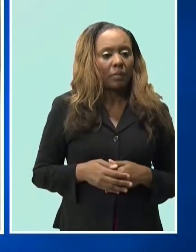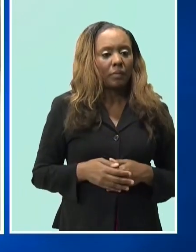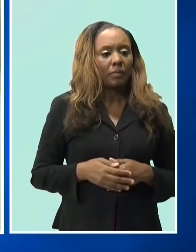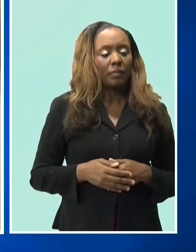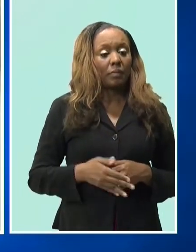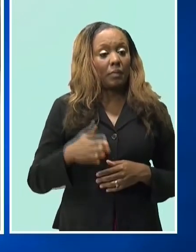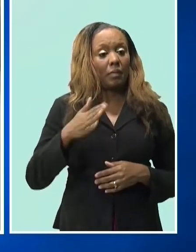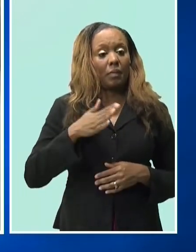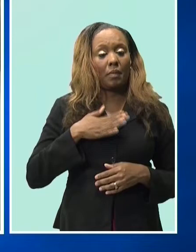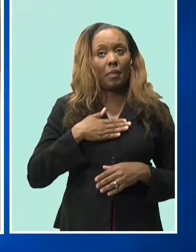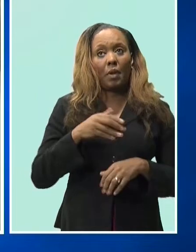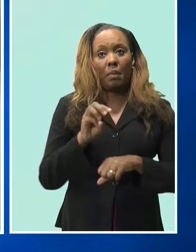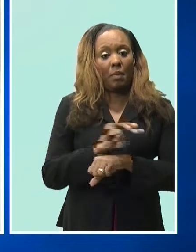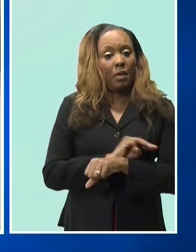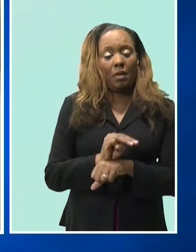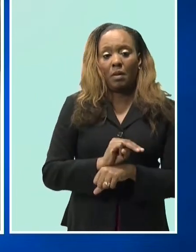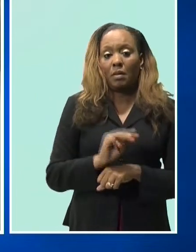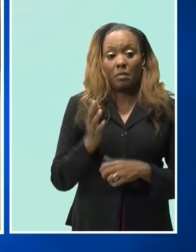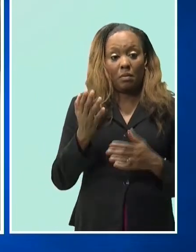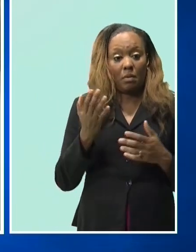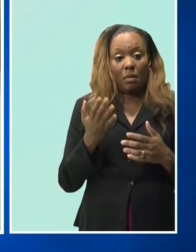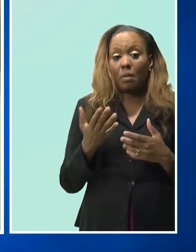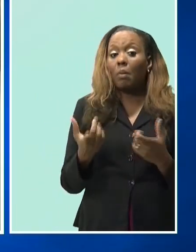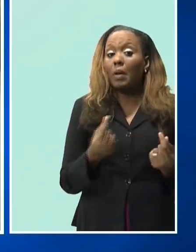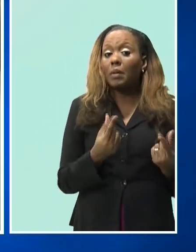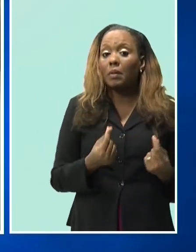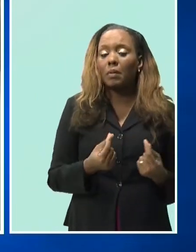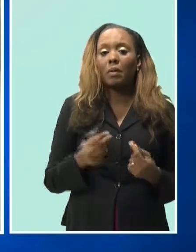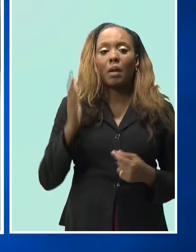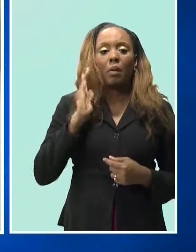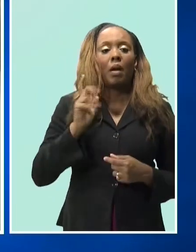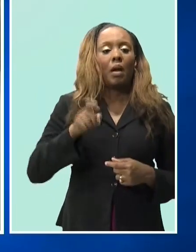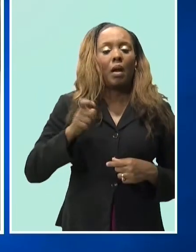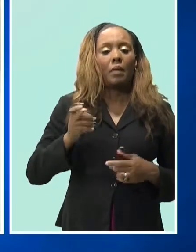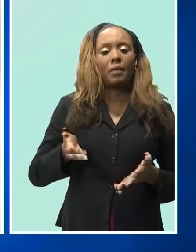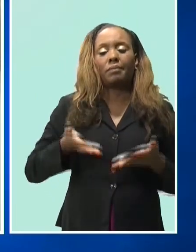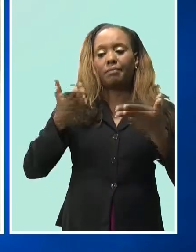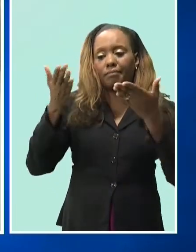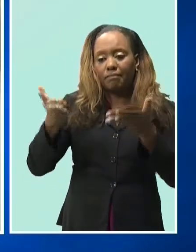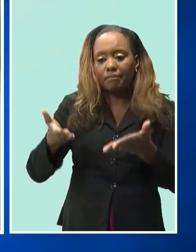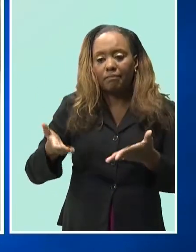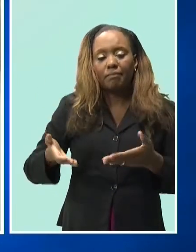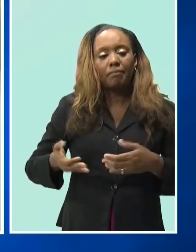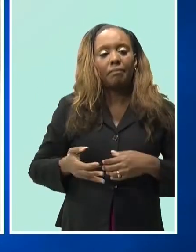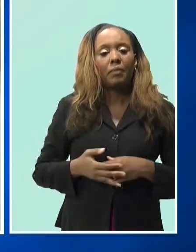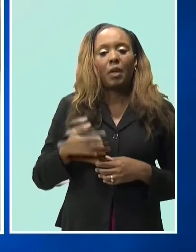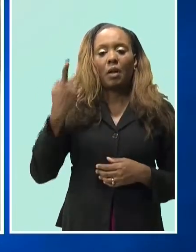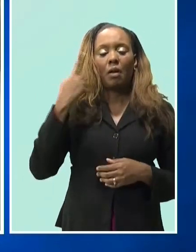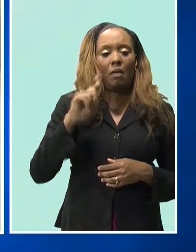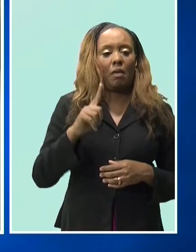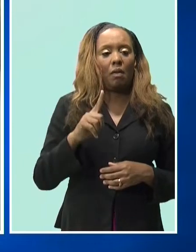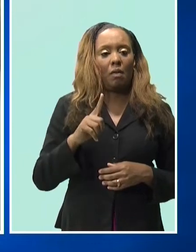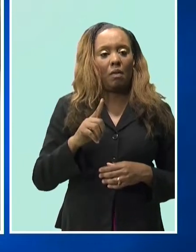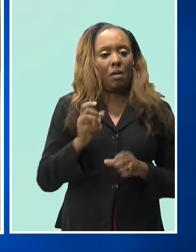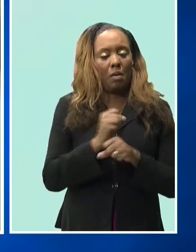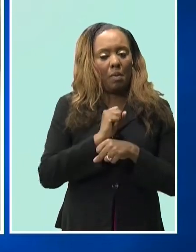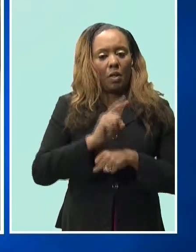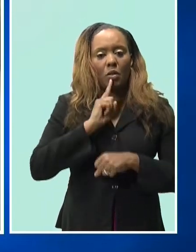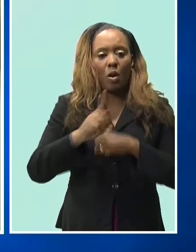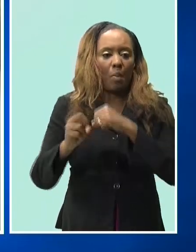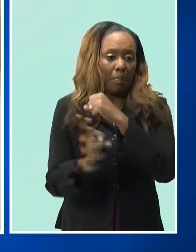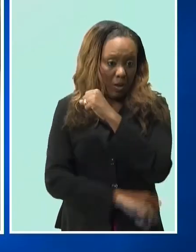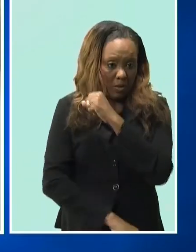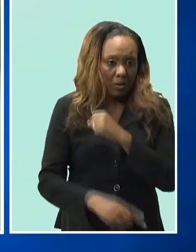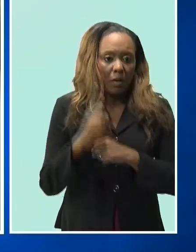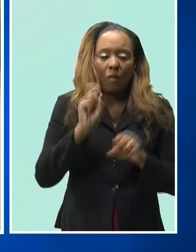have no choice but to propose to the Cabinet a platform for the enforcement of civil penalties